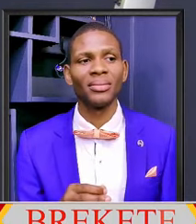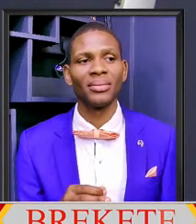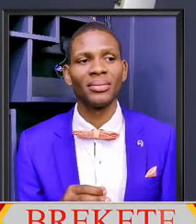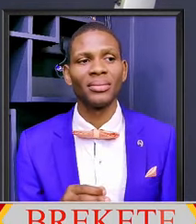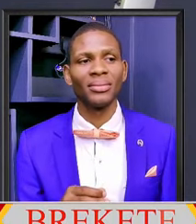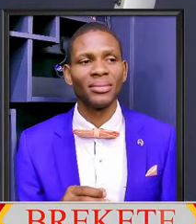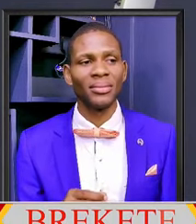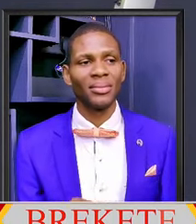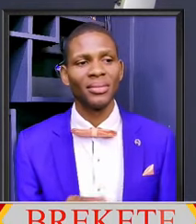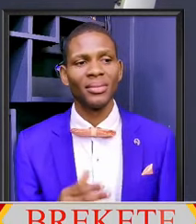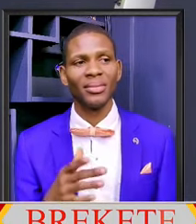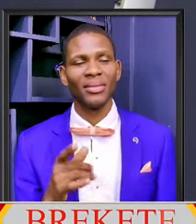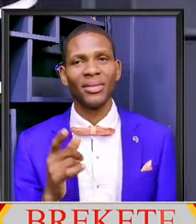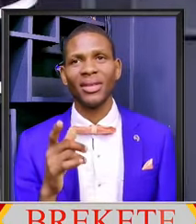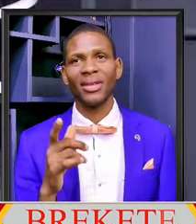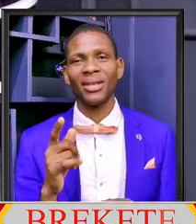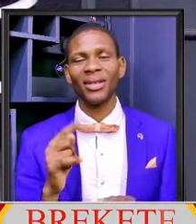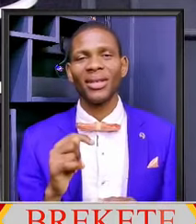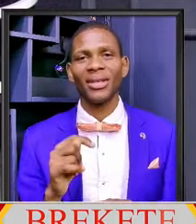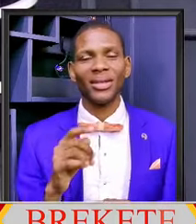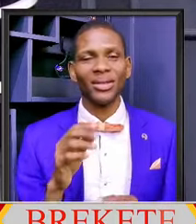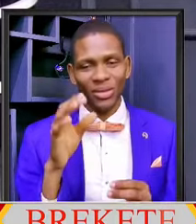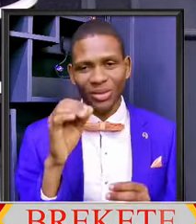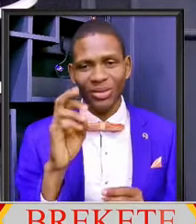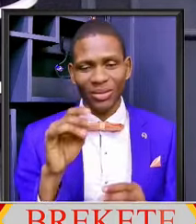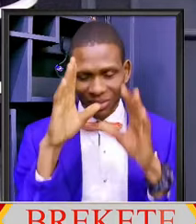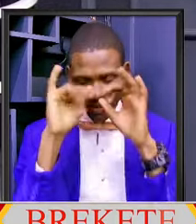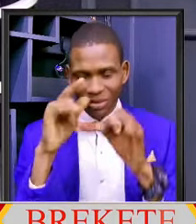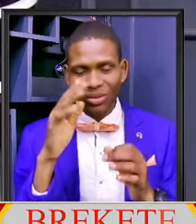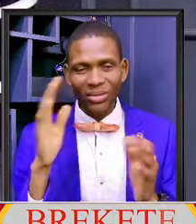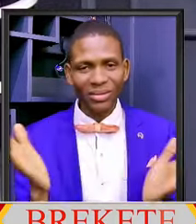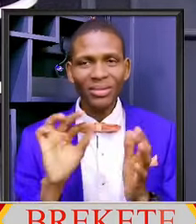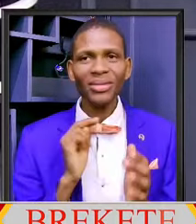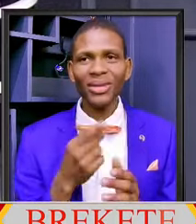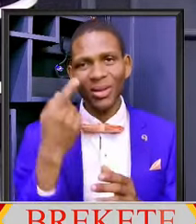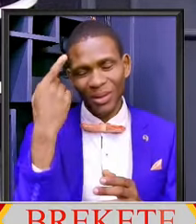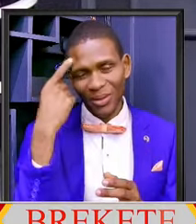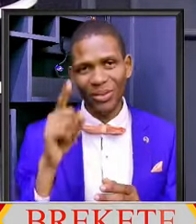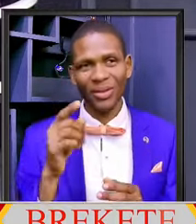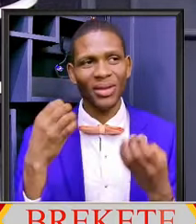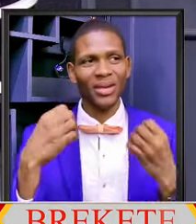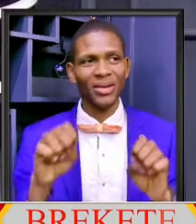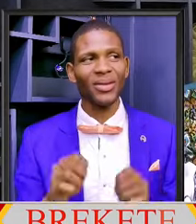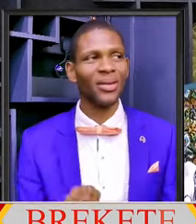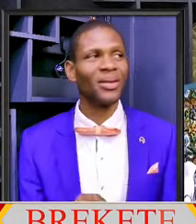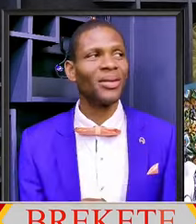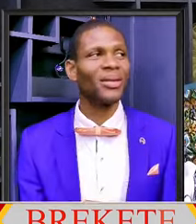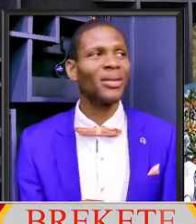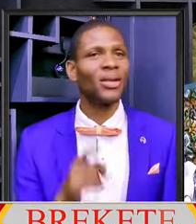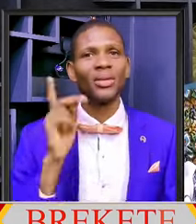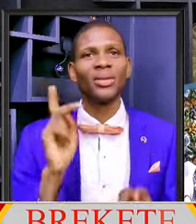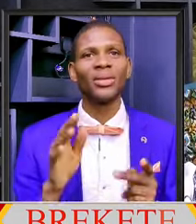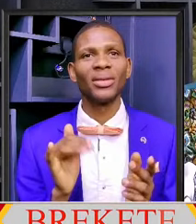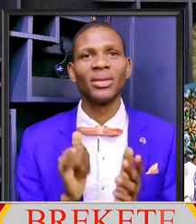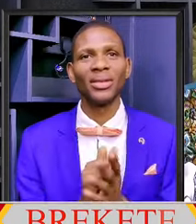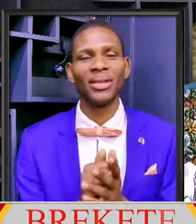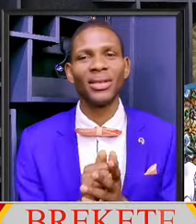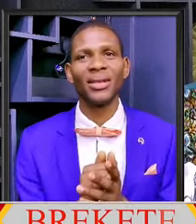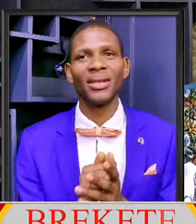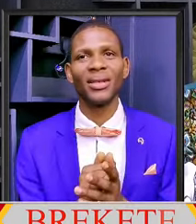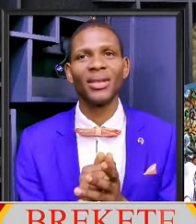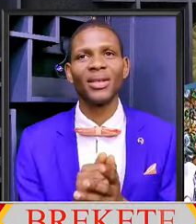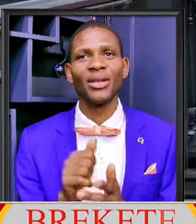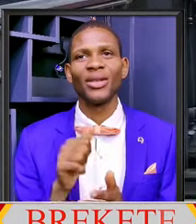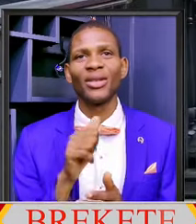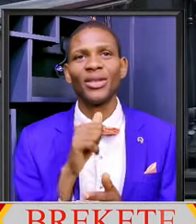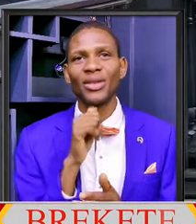Okay. Well, President, you can encourage us for effort now. Yeah? We made effort, a very good effort, but that represent. No, not be the